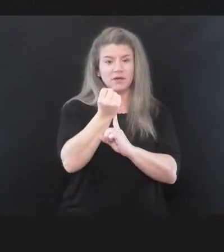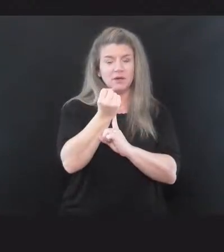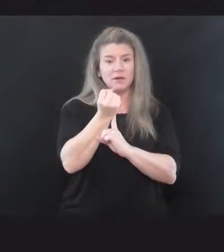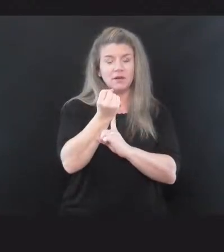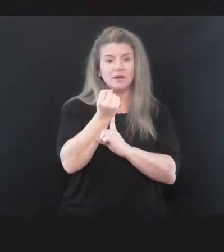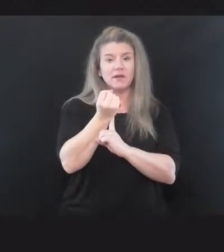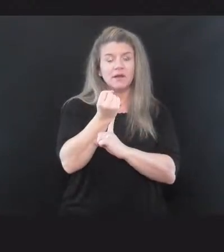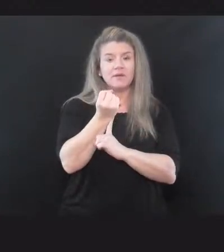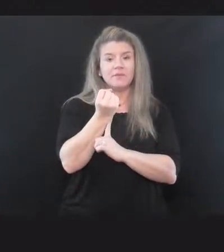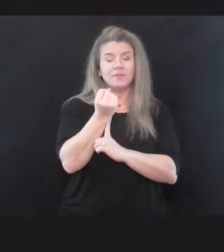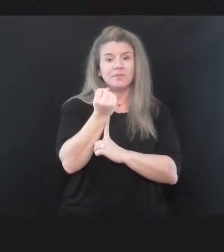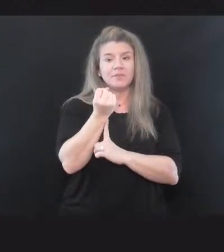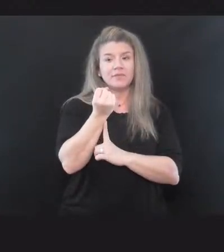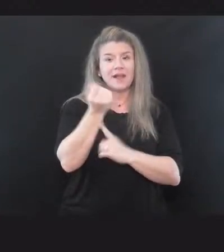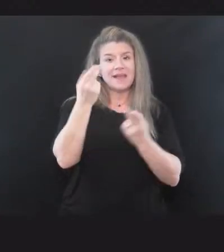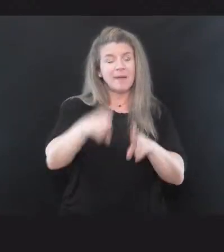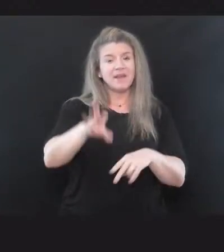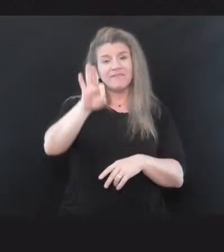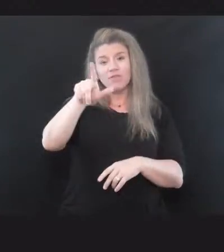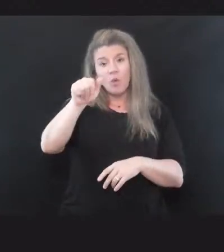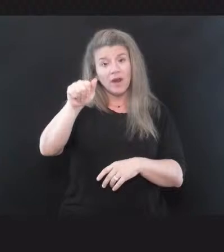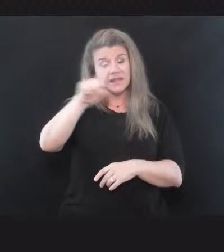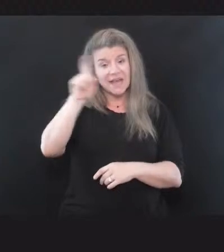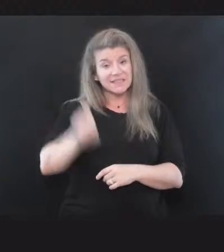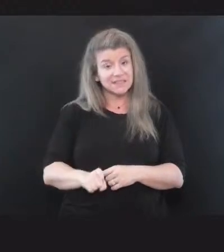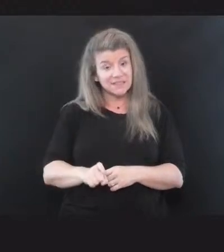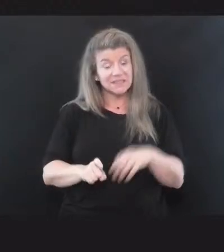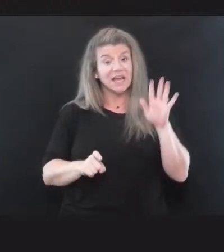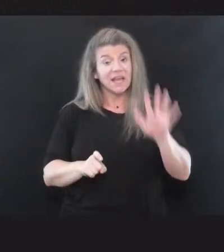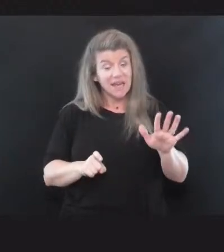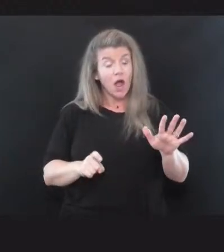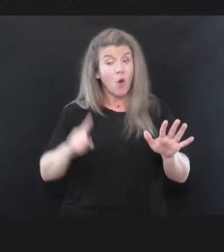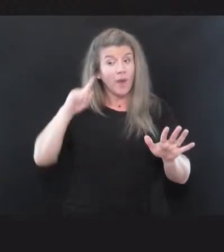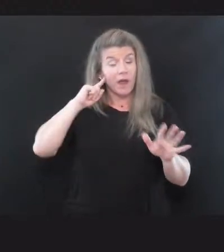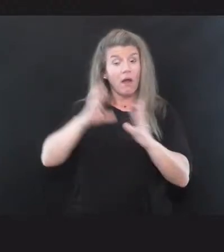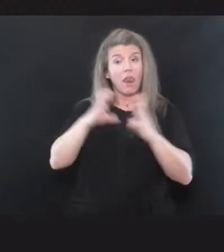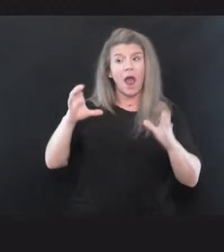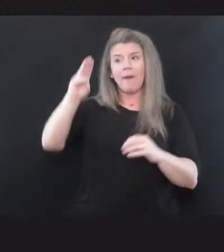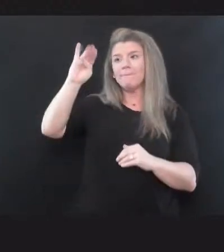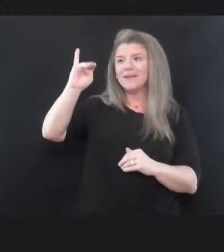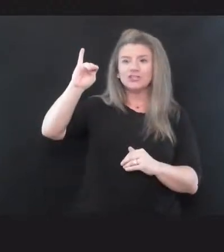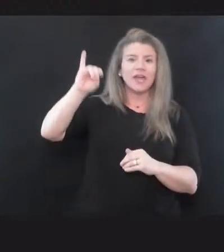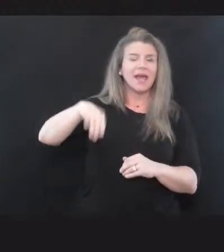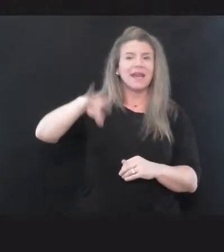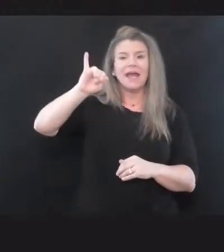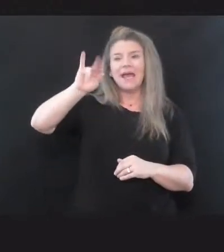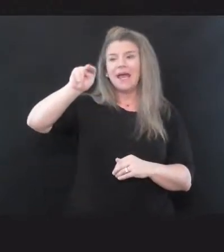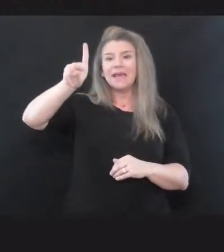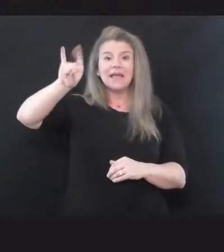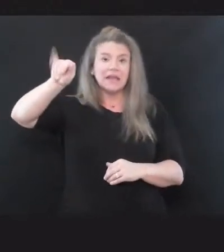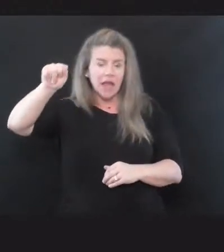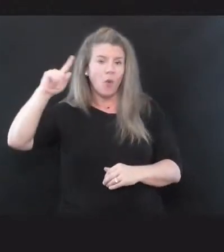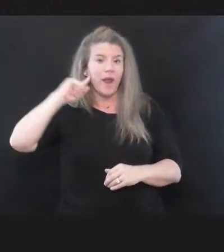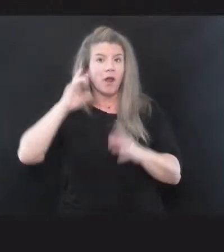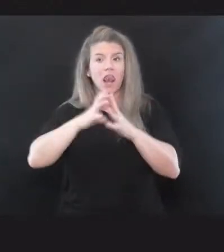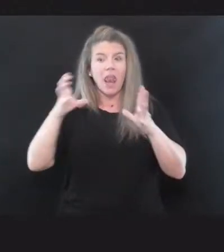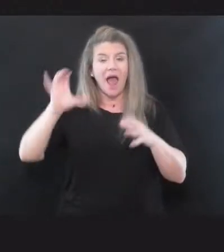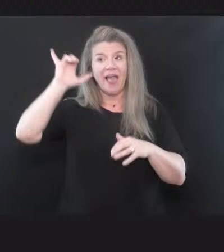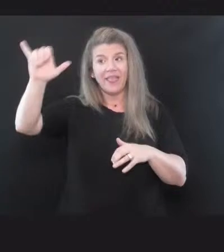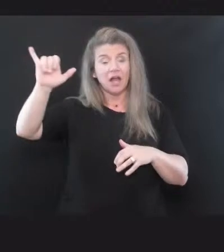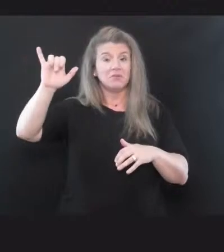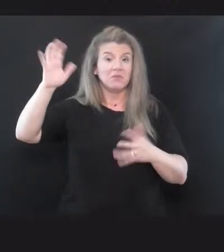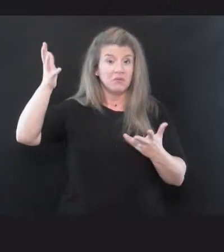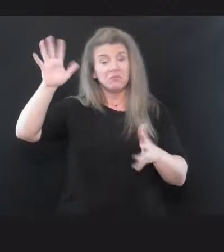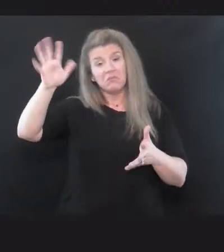in Florida and Texas. Now, we hear a lot about Michigan, and we hear a lot about India, obviously, that things are going pretty